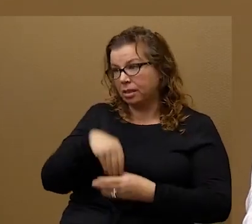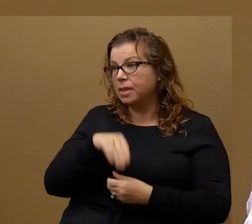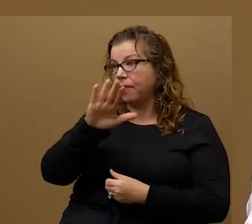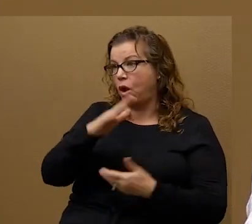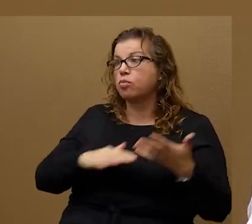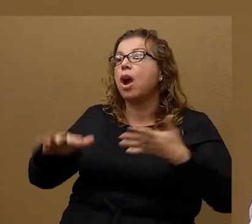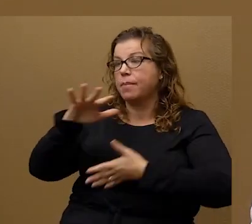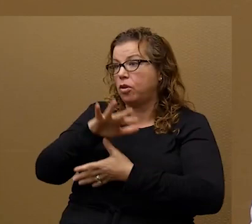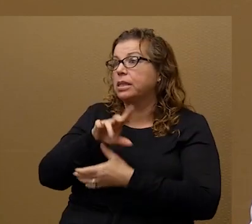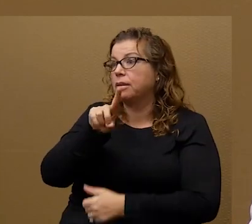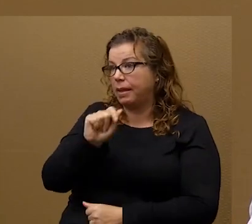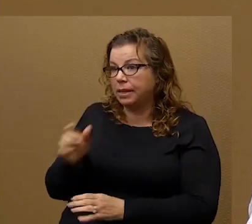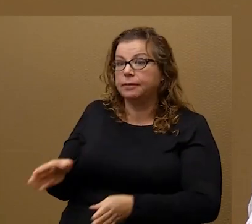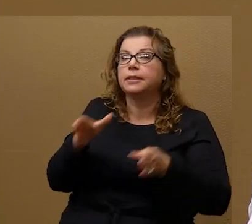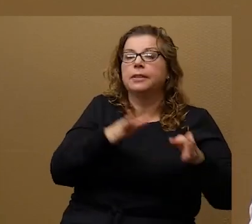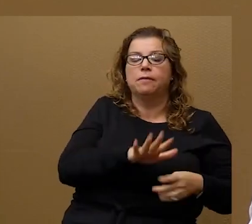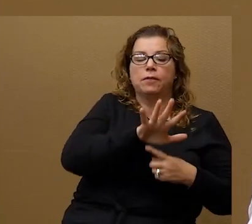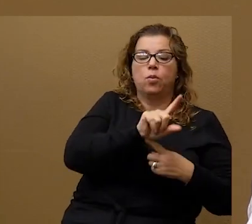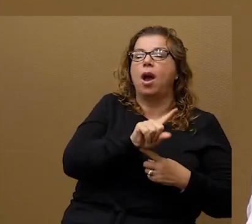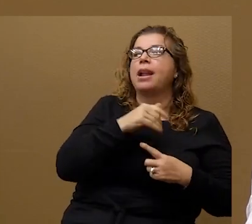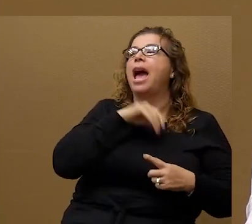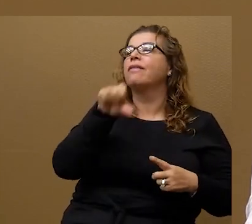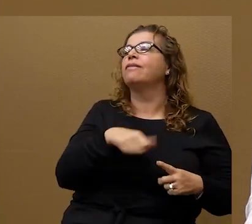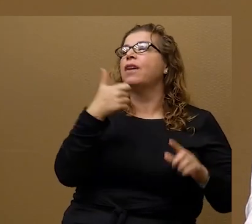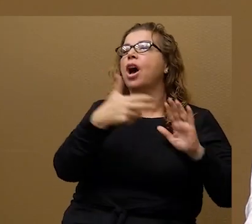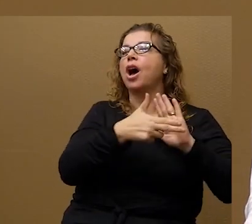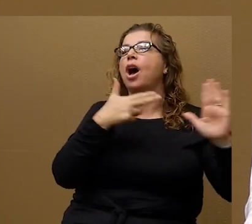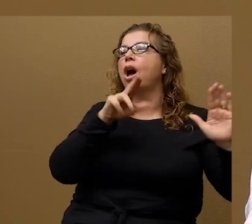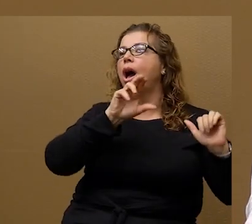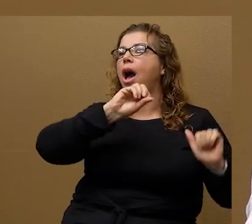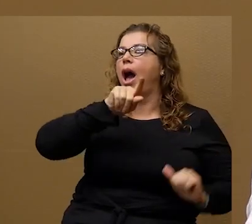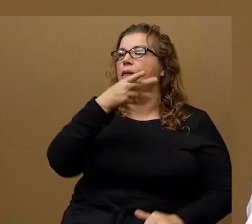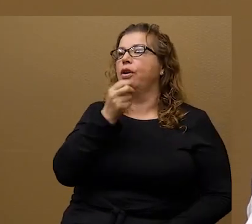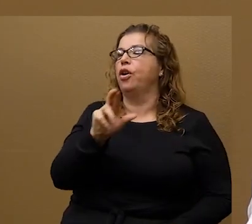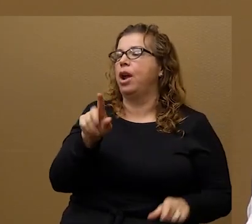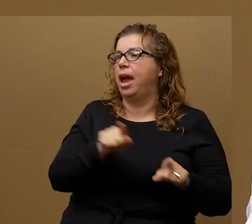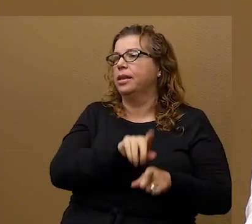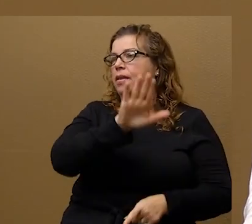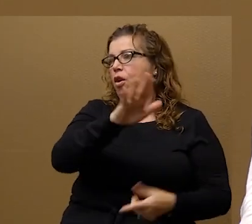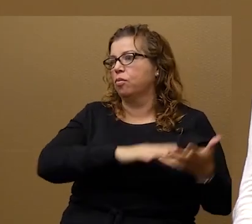had other as their primary disability.